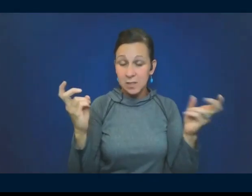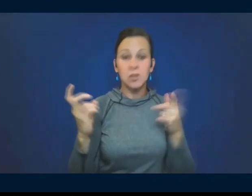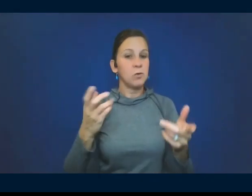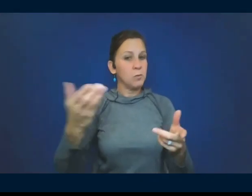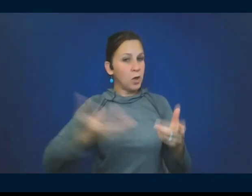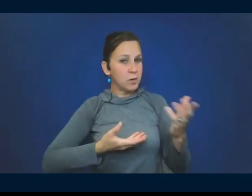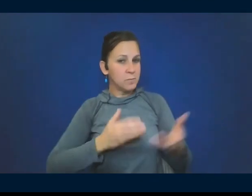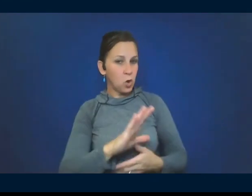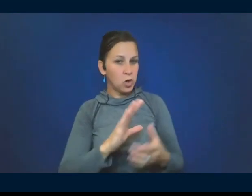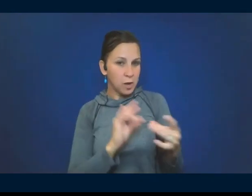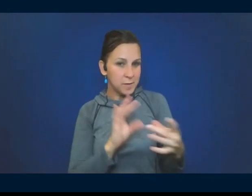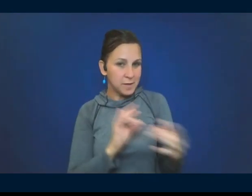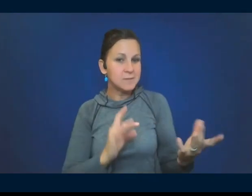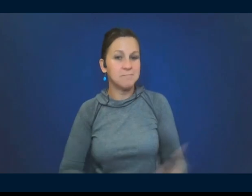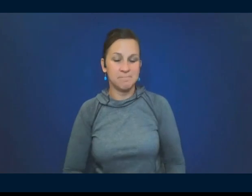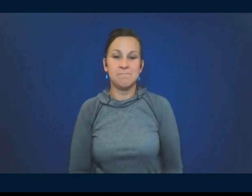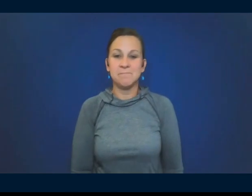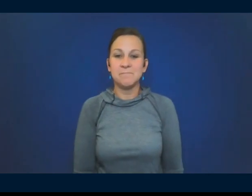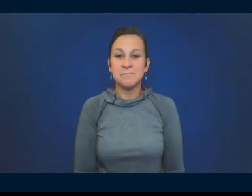comments. Thank you.